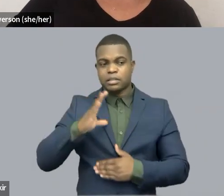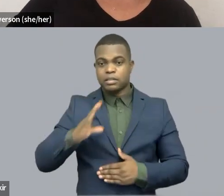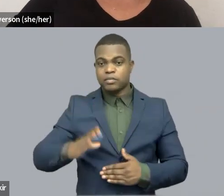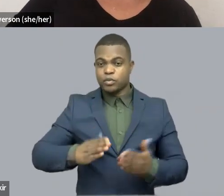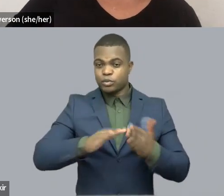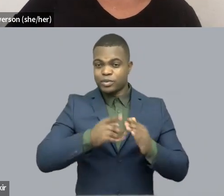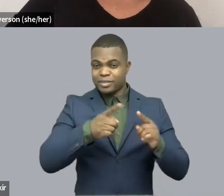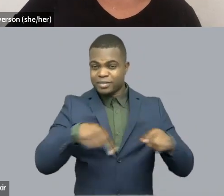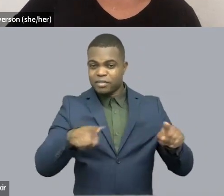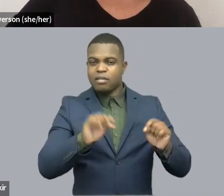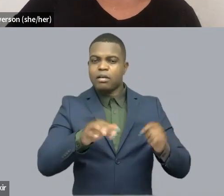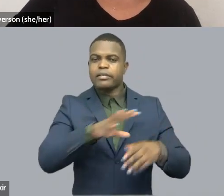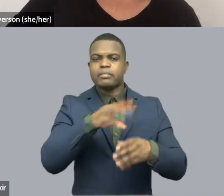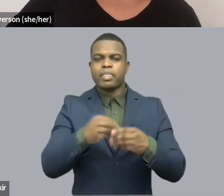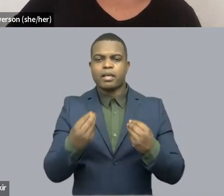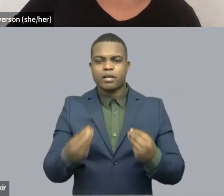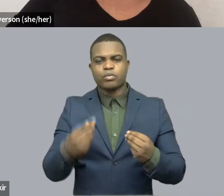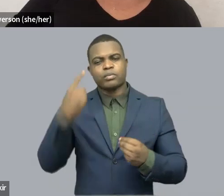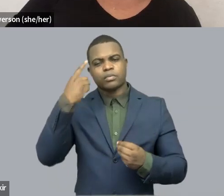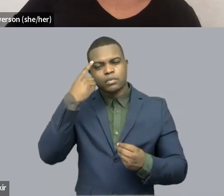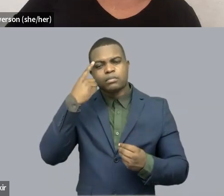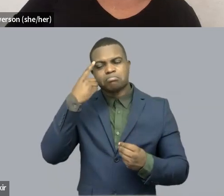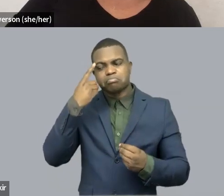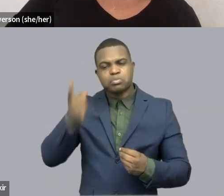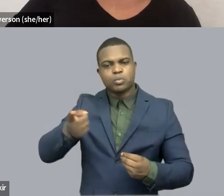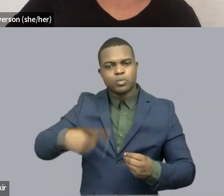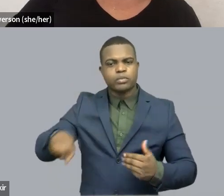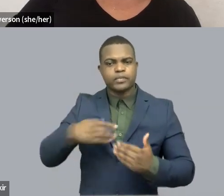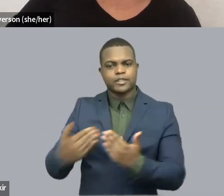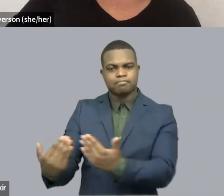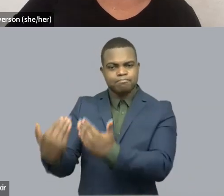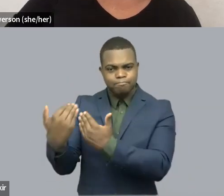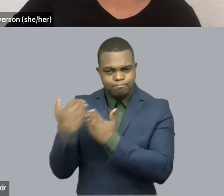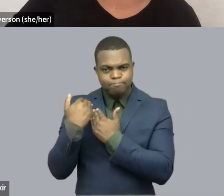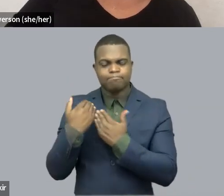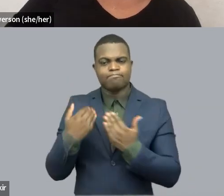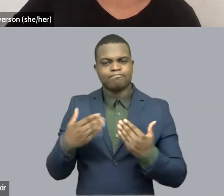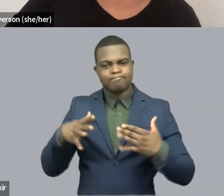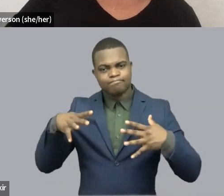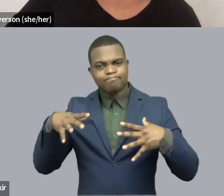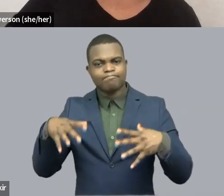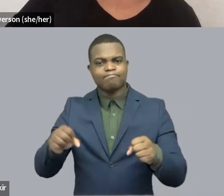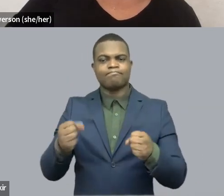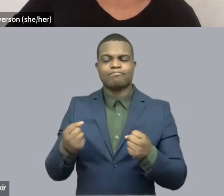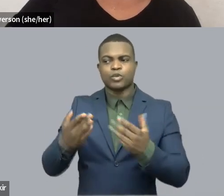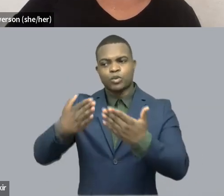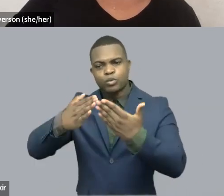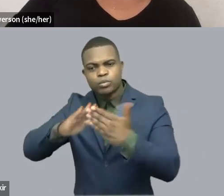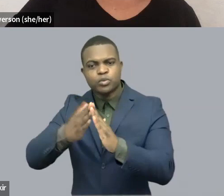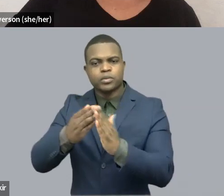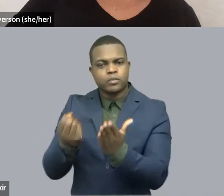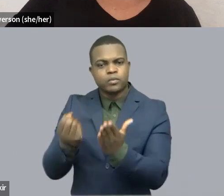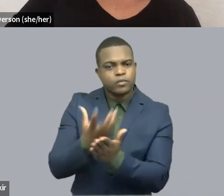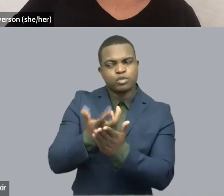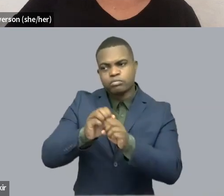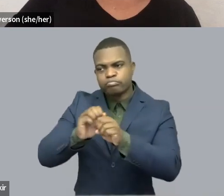informing their communities, partnering up with other civil society organizations that might not be that aware. And this